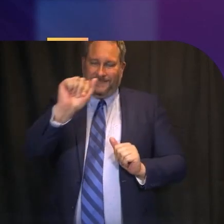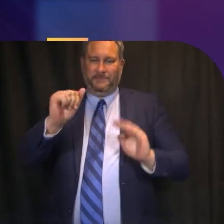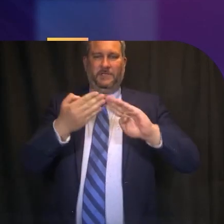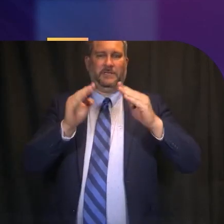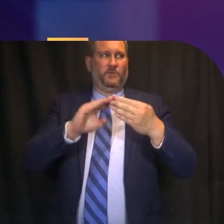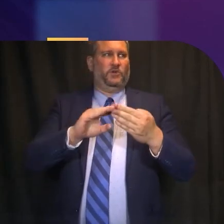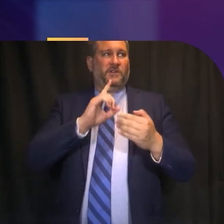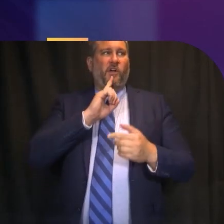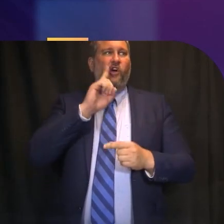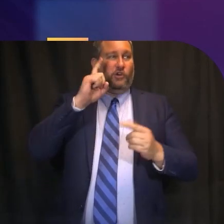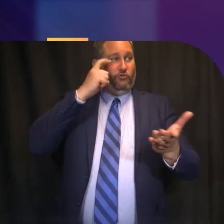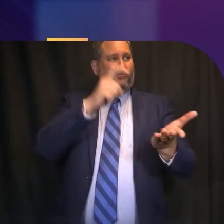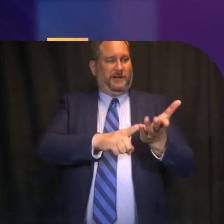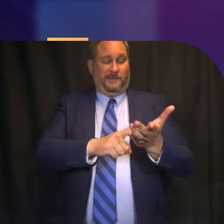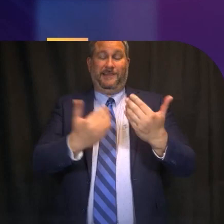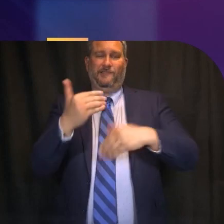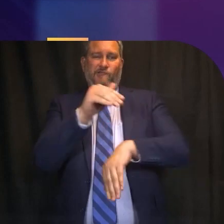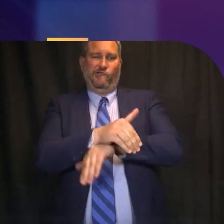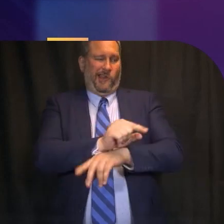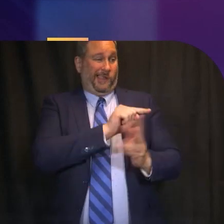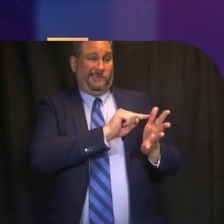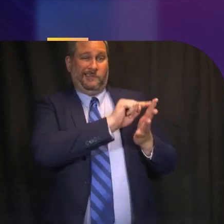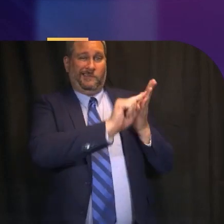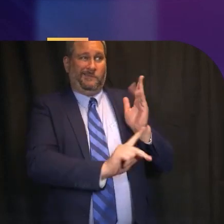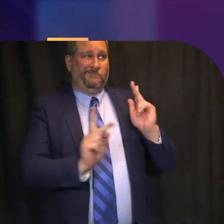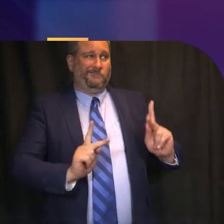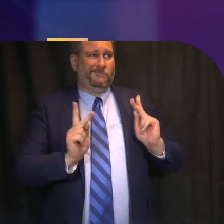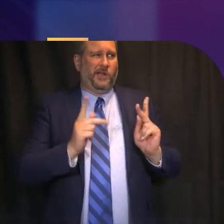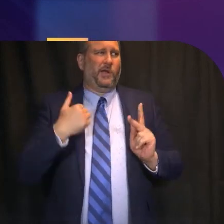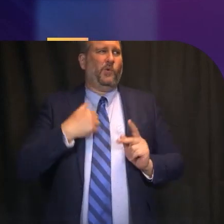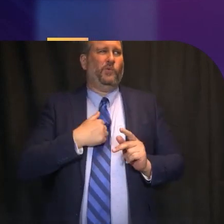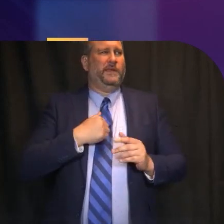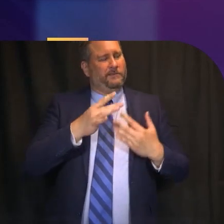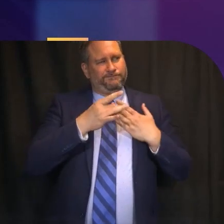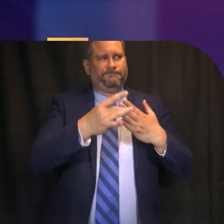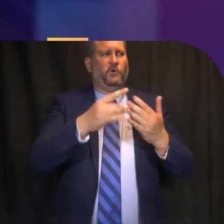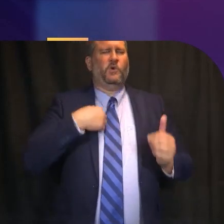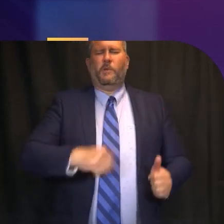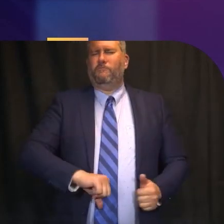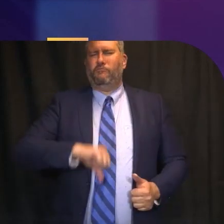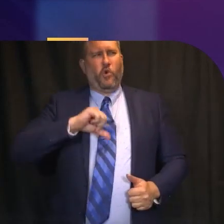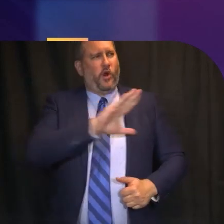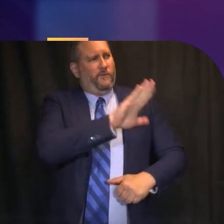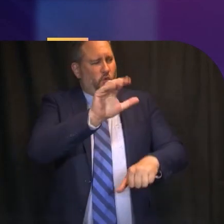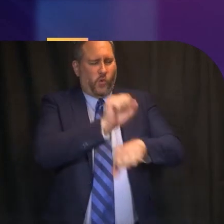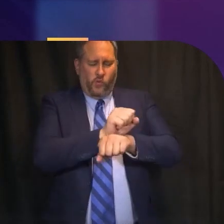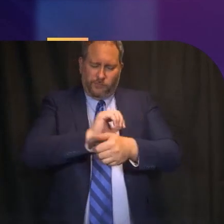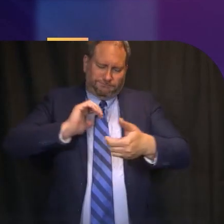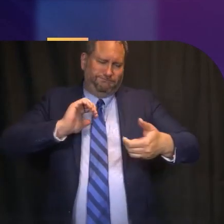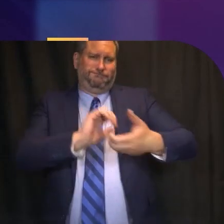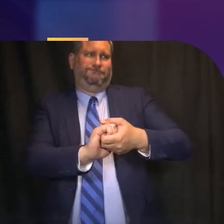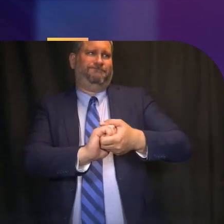are proud to be with you in this important work. Thank you again, and I hope you have a terrific event.